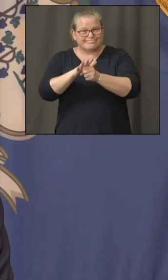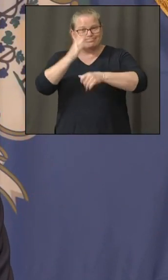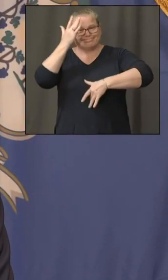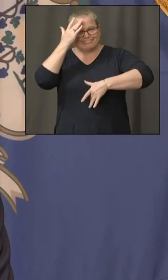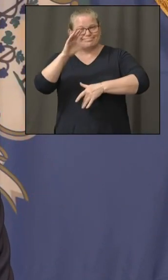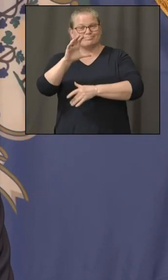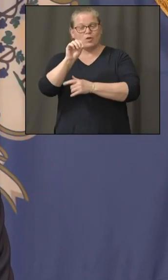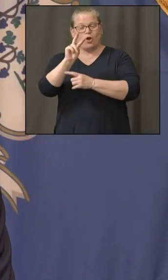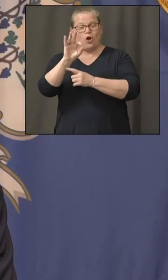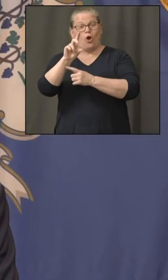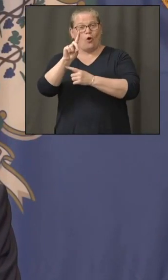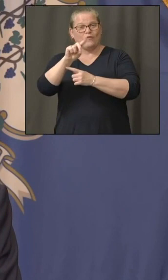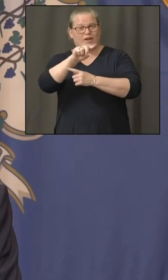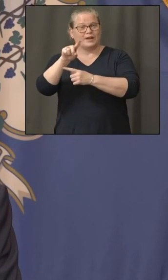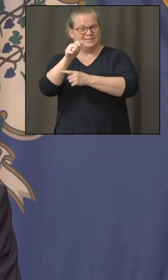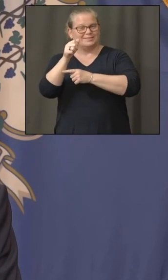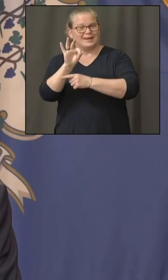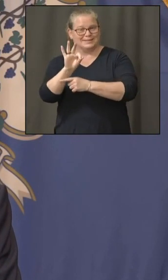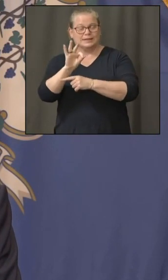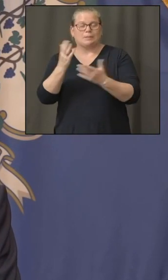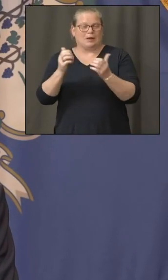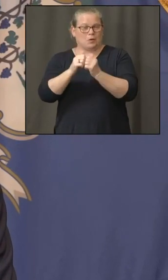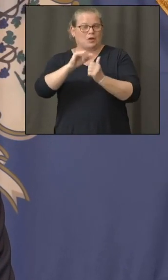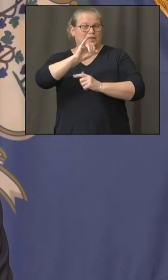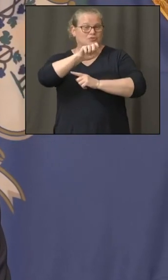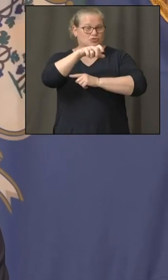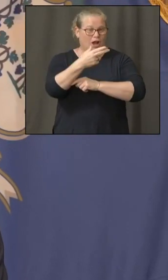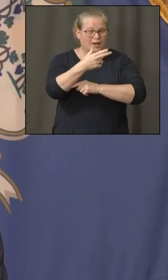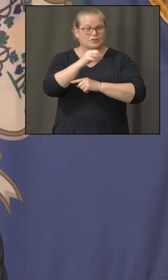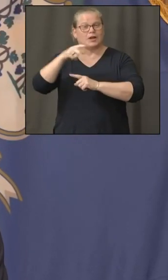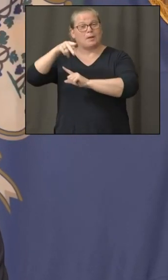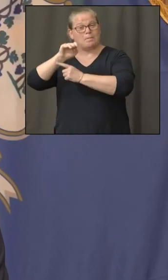as you can see from this first chart, that